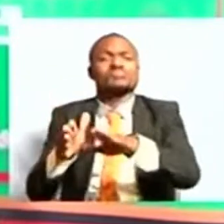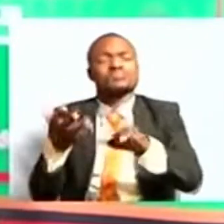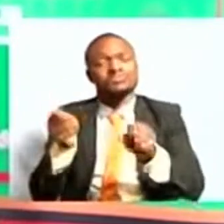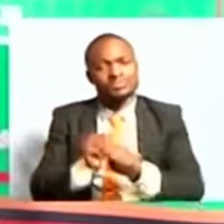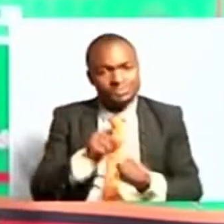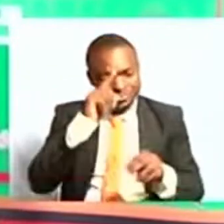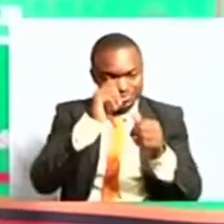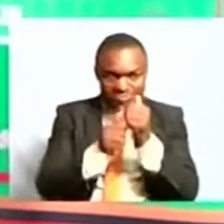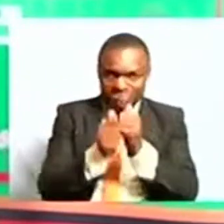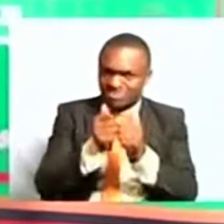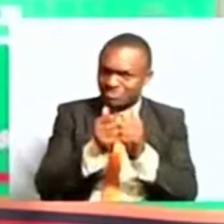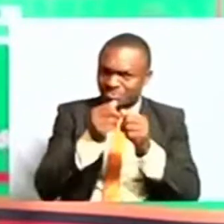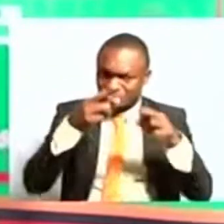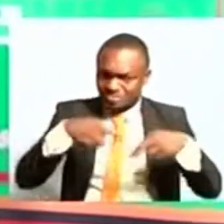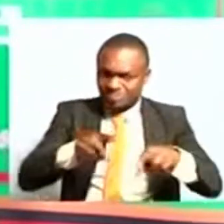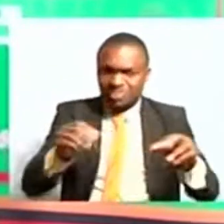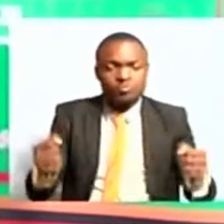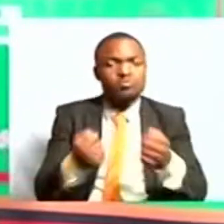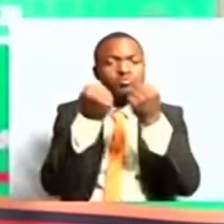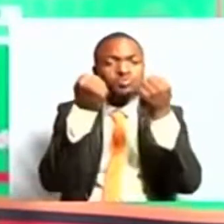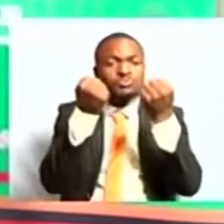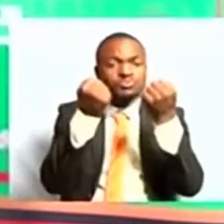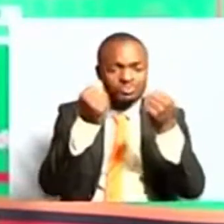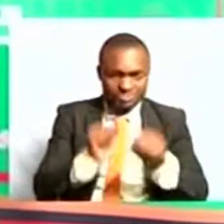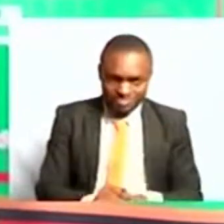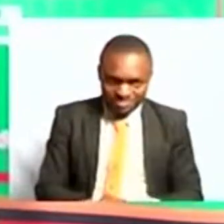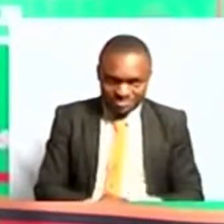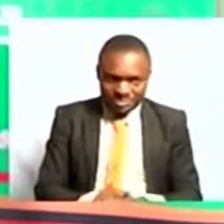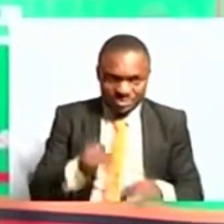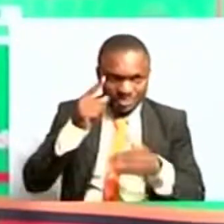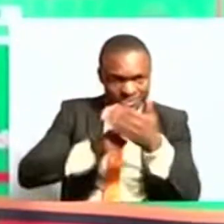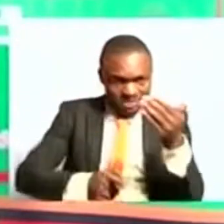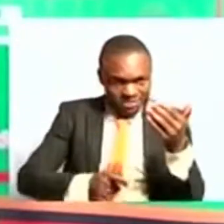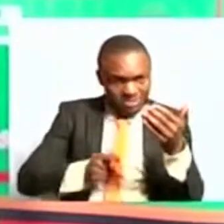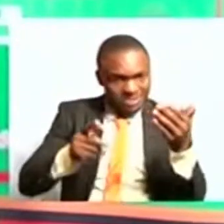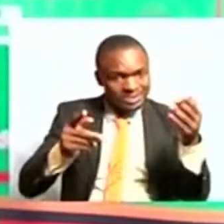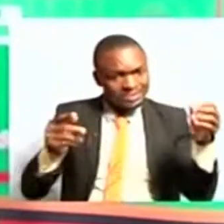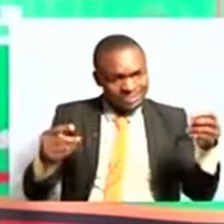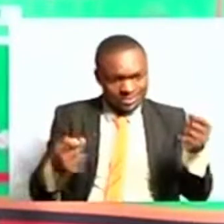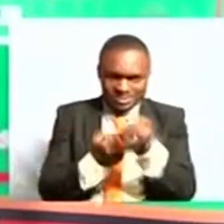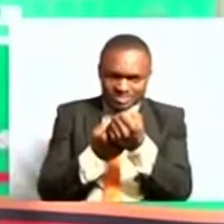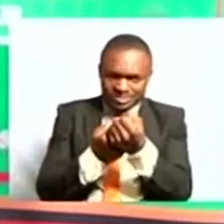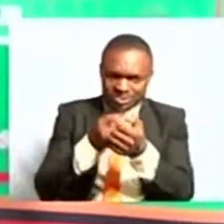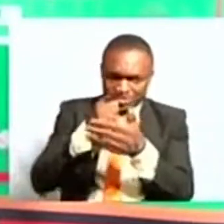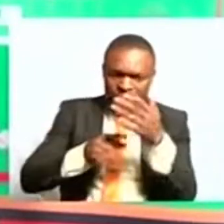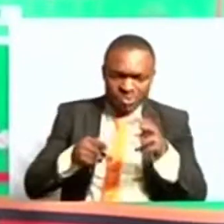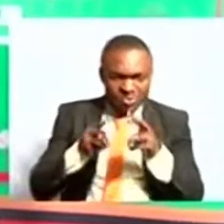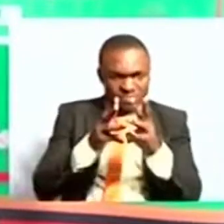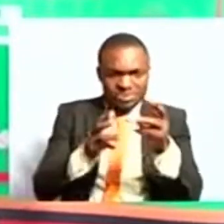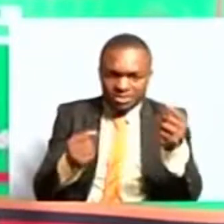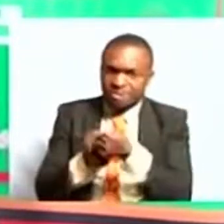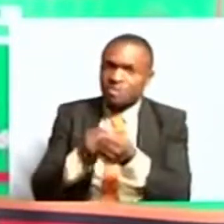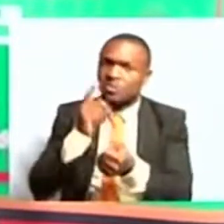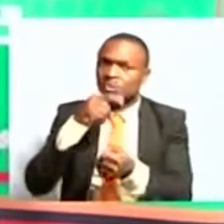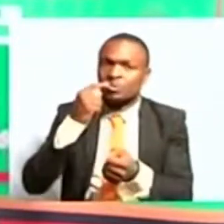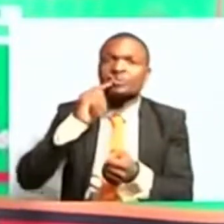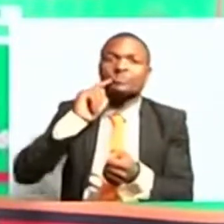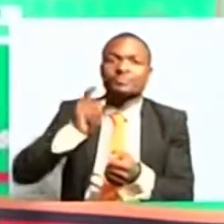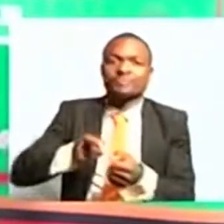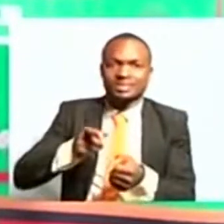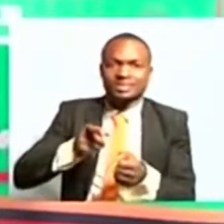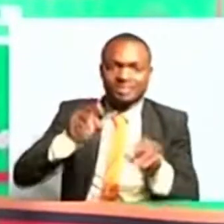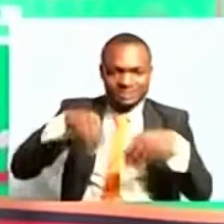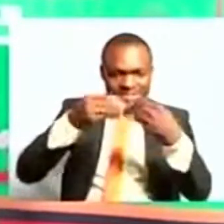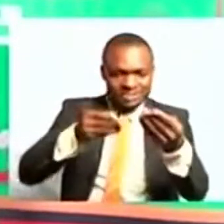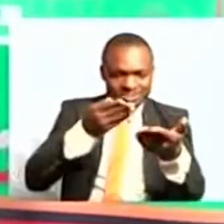due to road traffic accidents. And so, what kind of support, in what form of support, and who are expected to offer